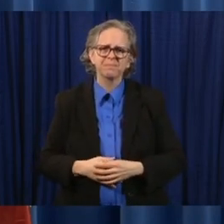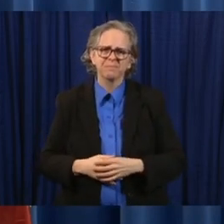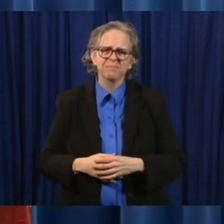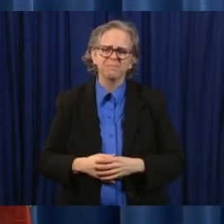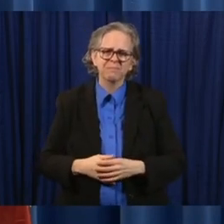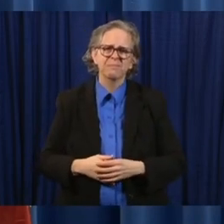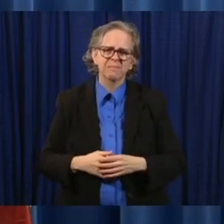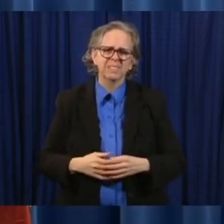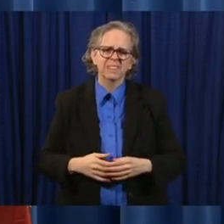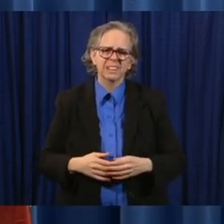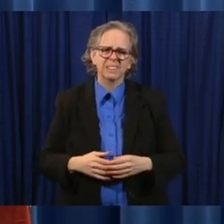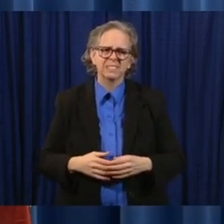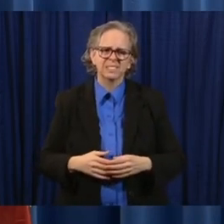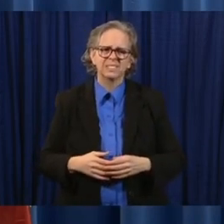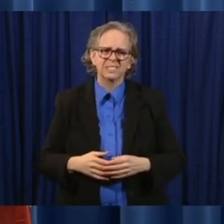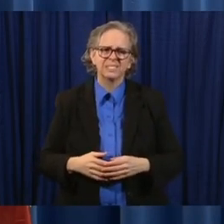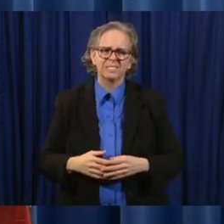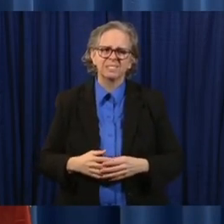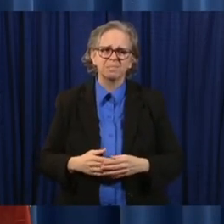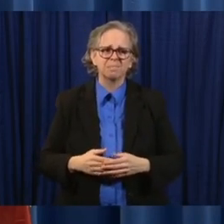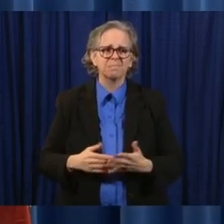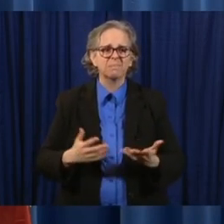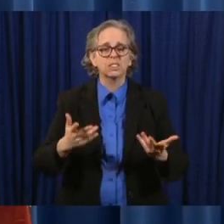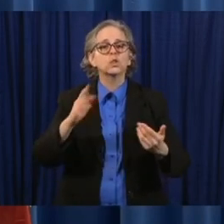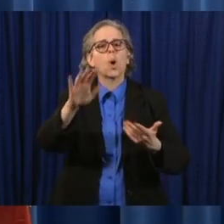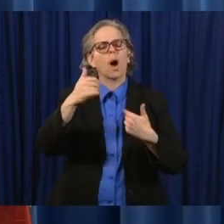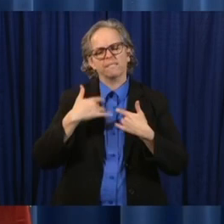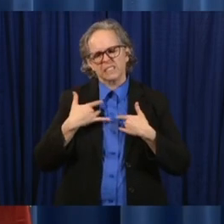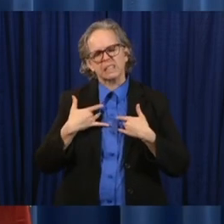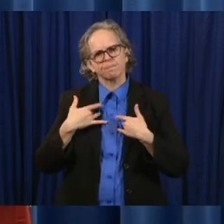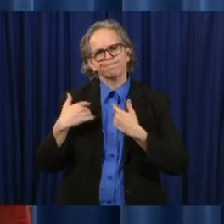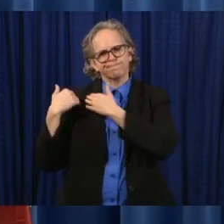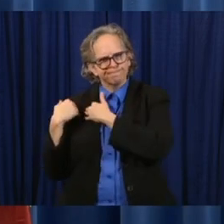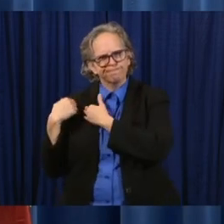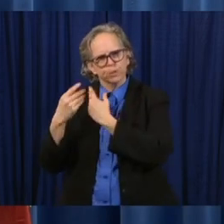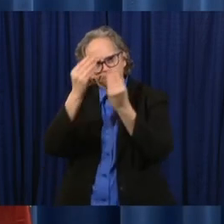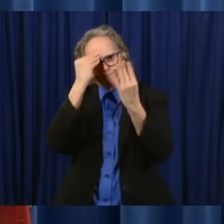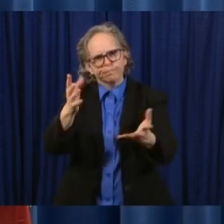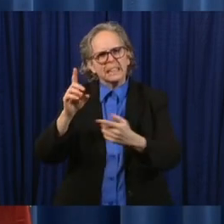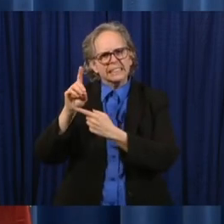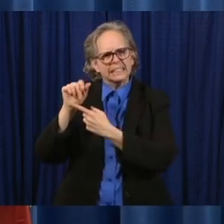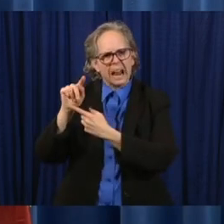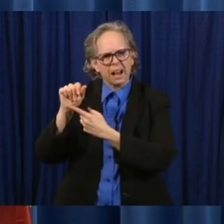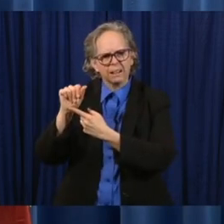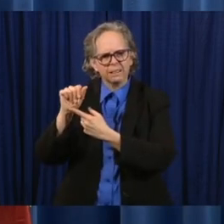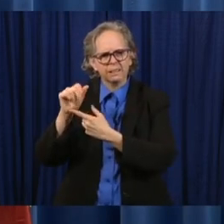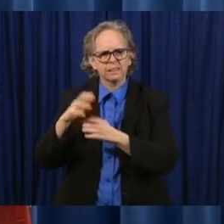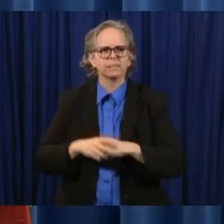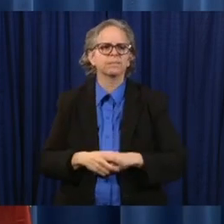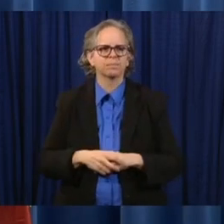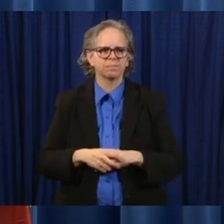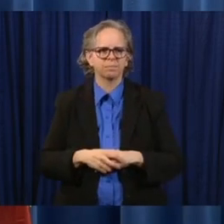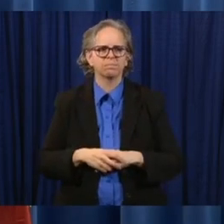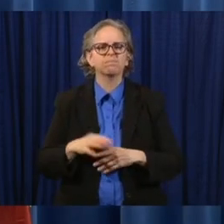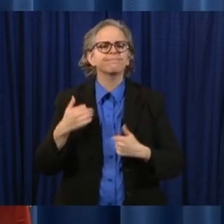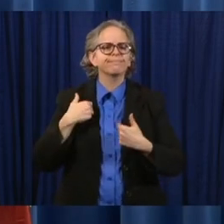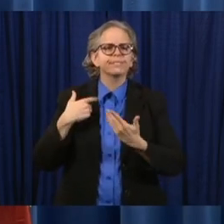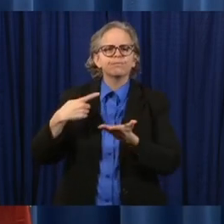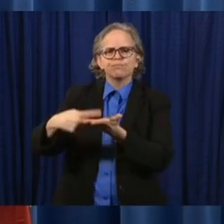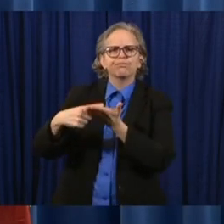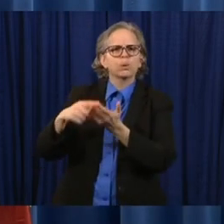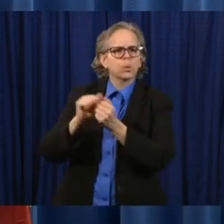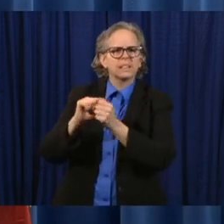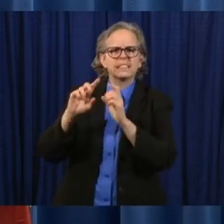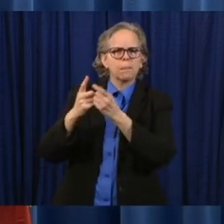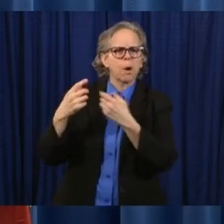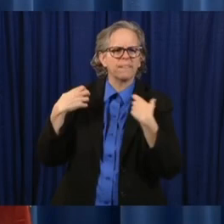share with you some data. Right before I came in here, I asked the Department of Health, excuse me, the